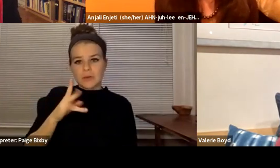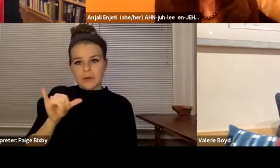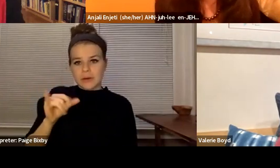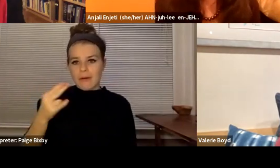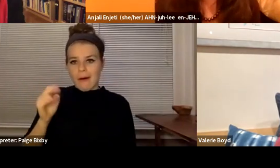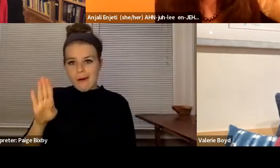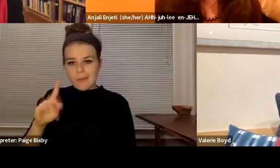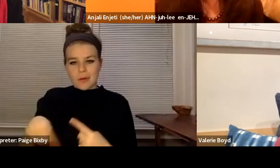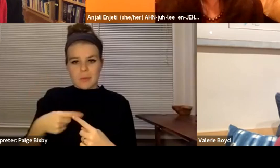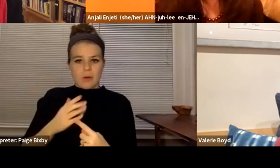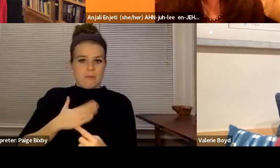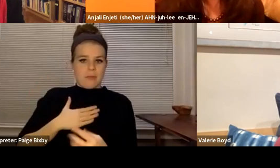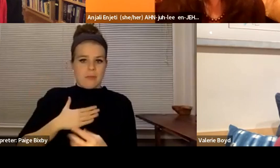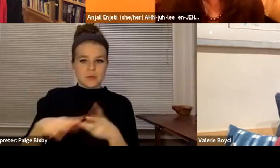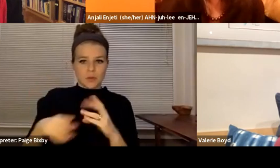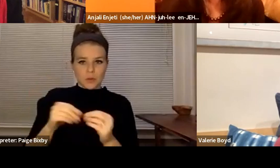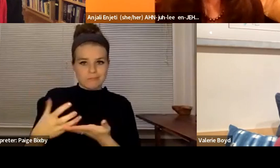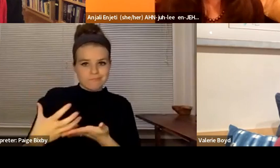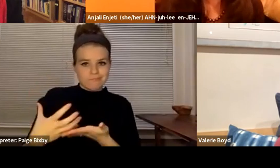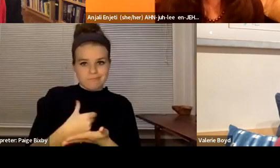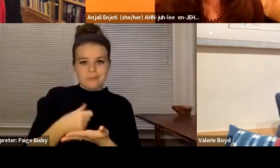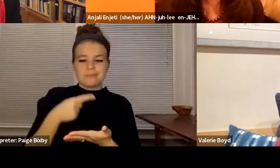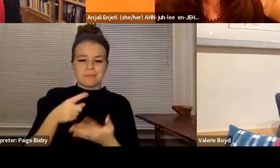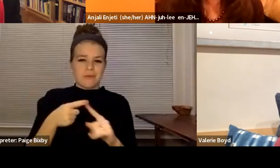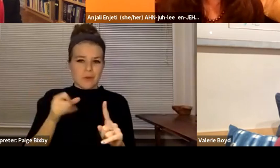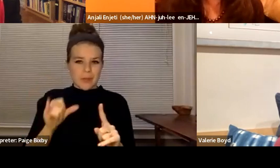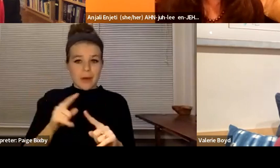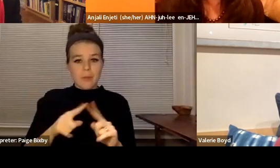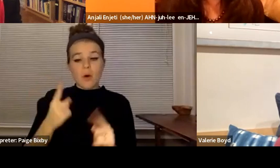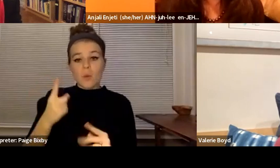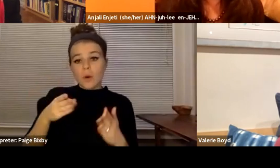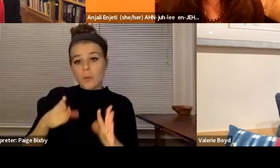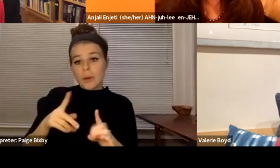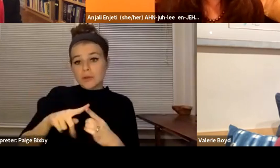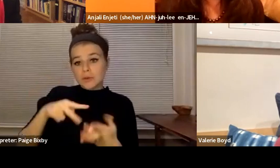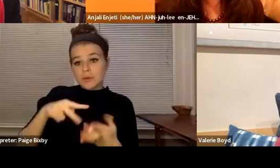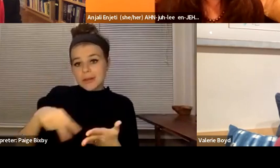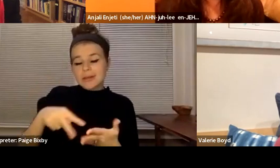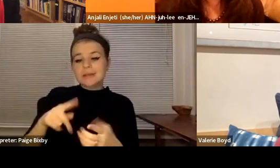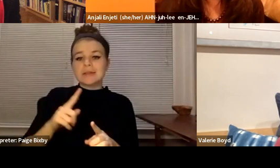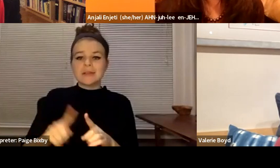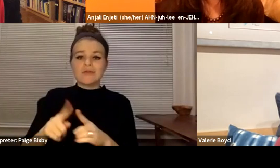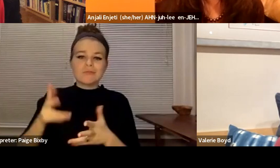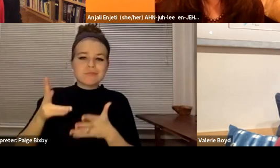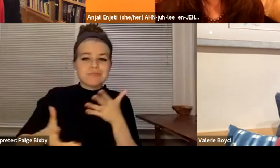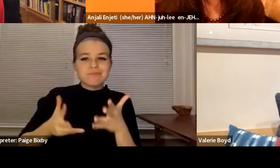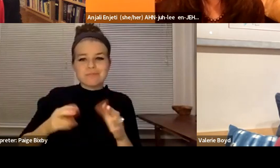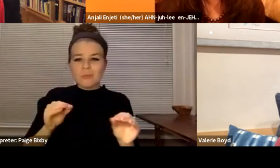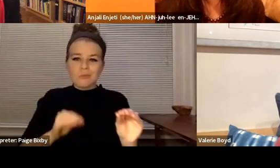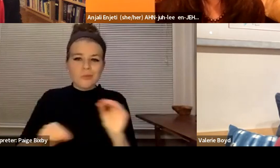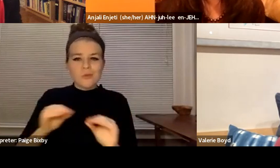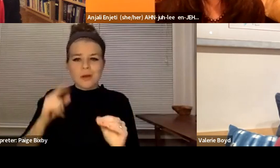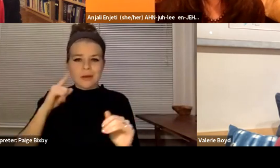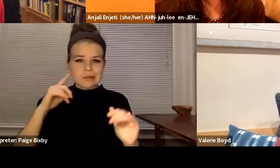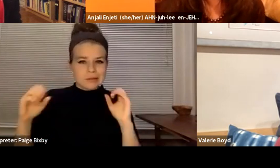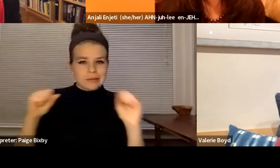collection. This is from that. But this is One Way to Dance is a series of gestures and movements and sound. I moved a lot in